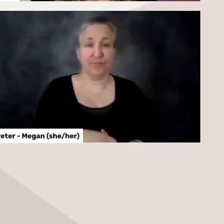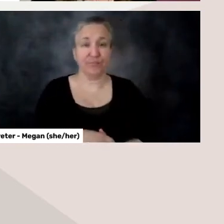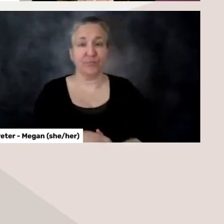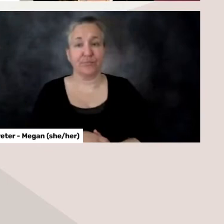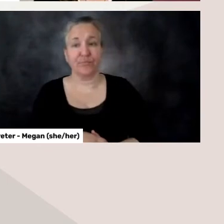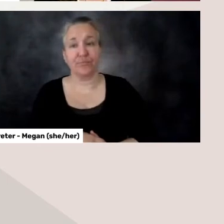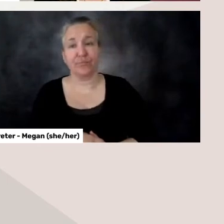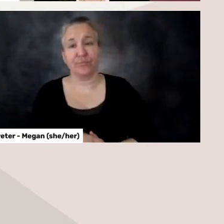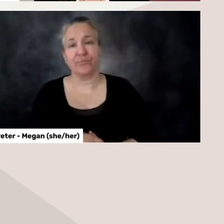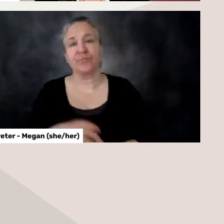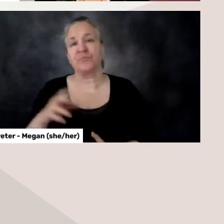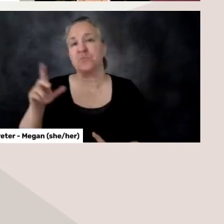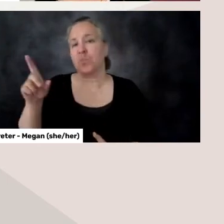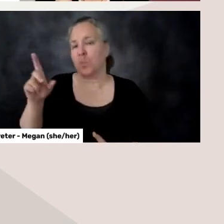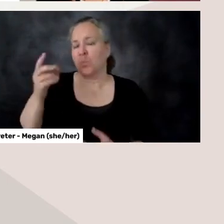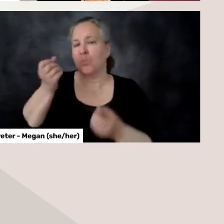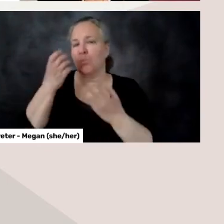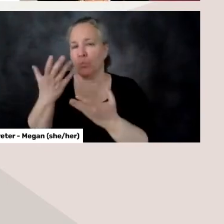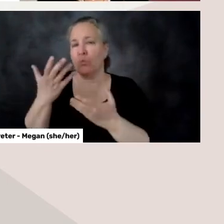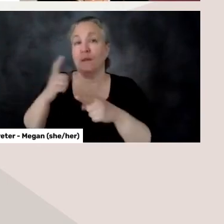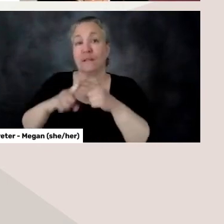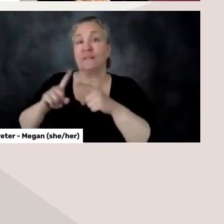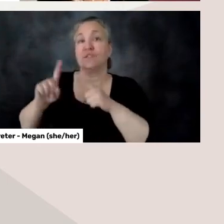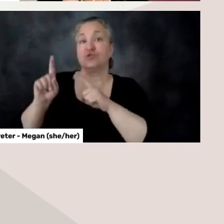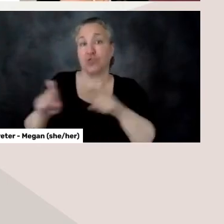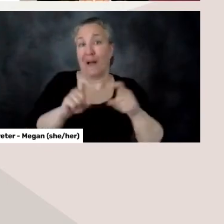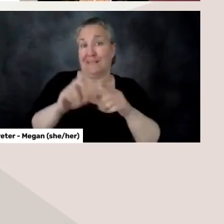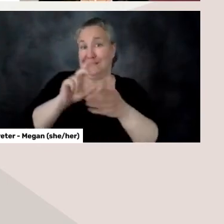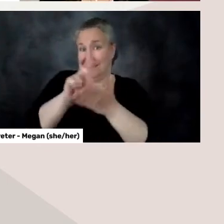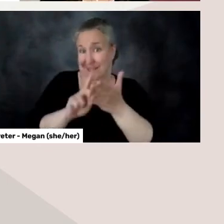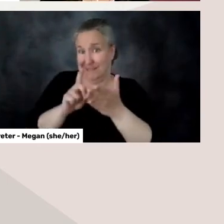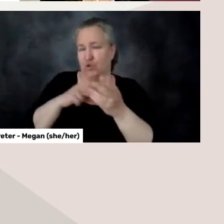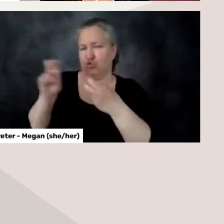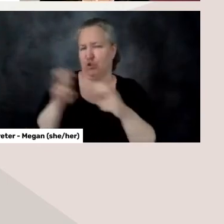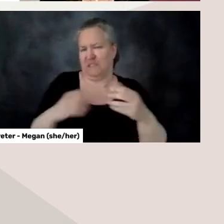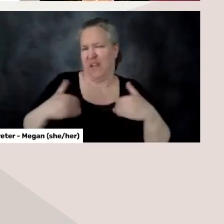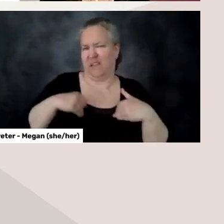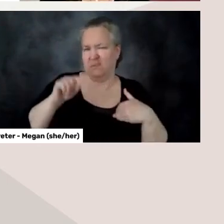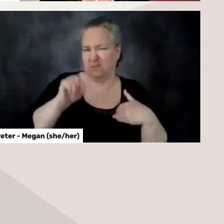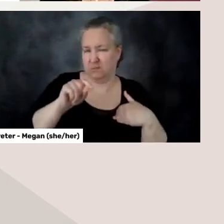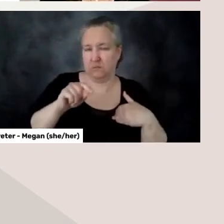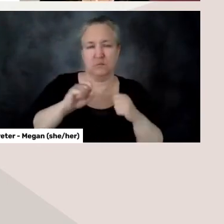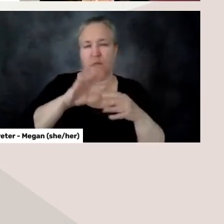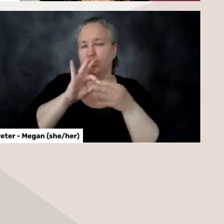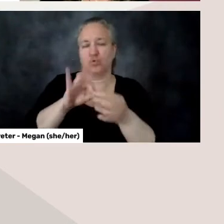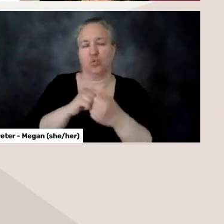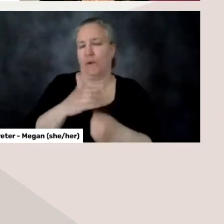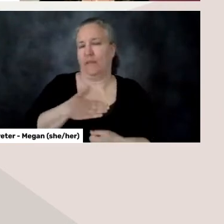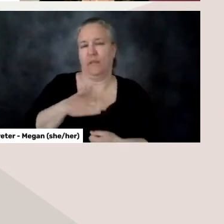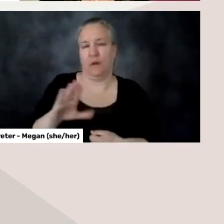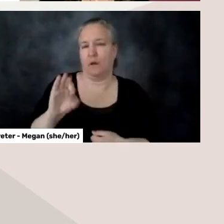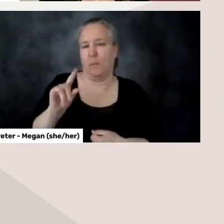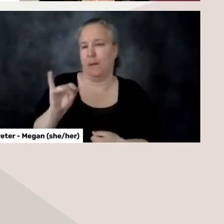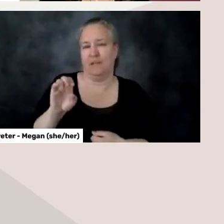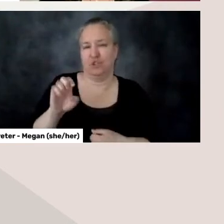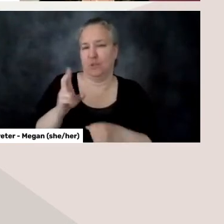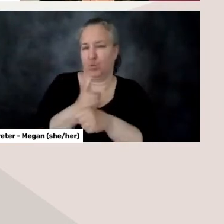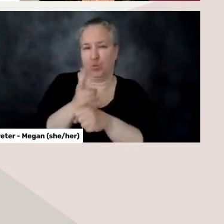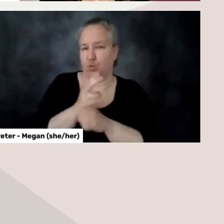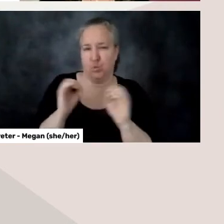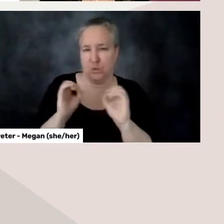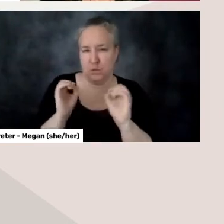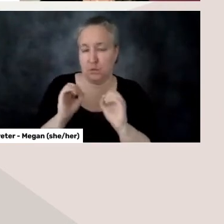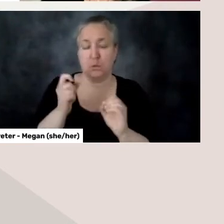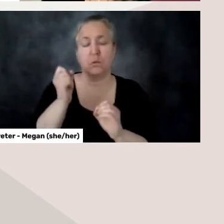So crossovers exist in different trial designs, and that does not have anything to do with compassionate use.